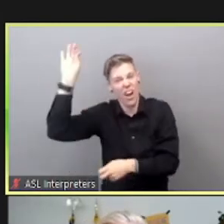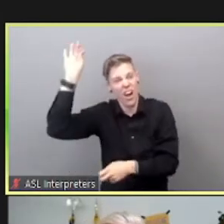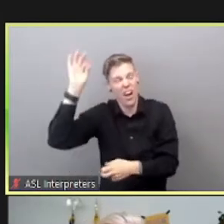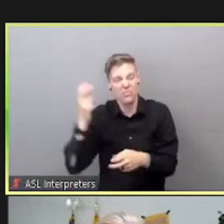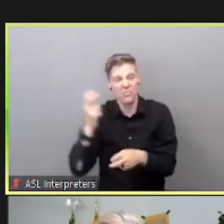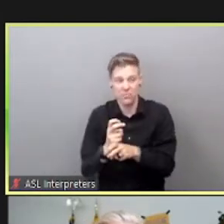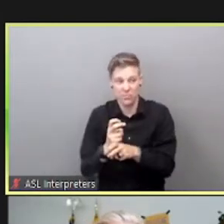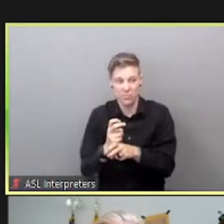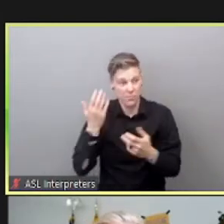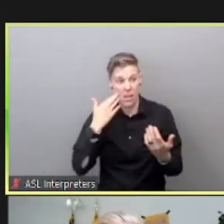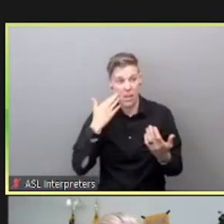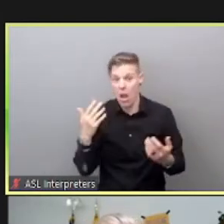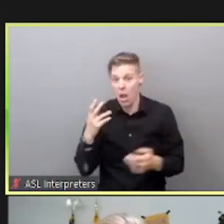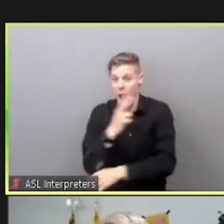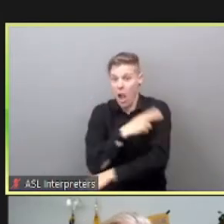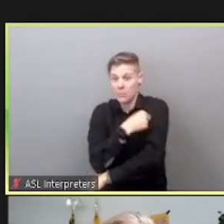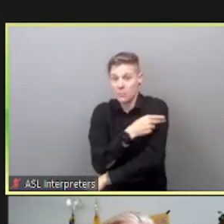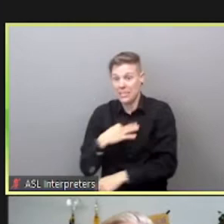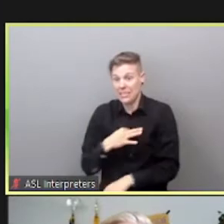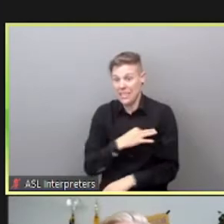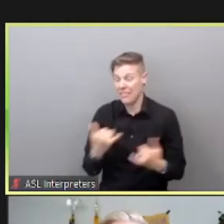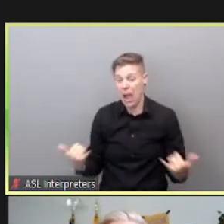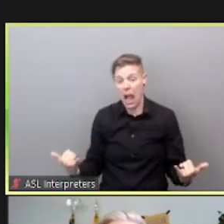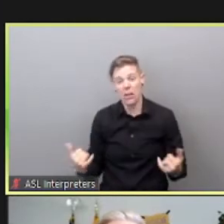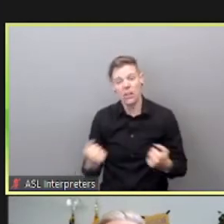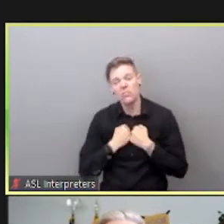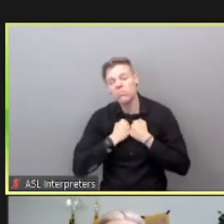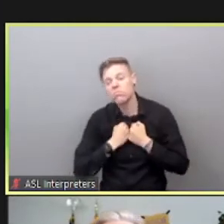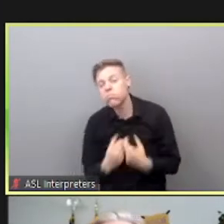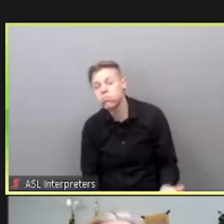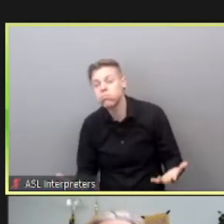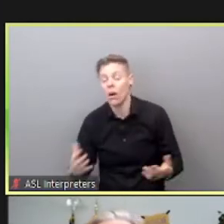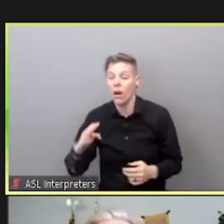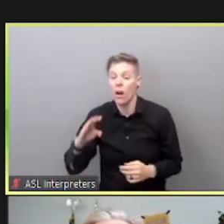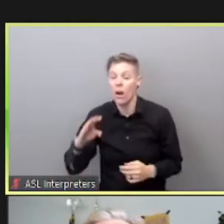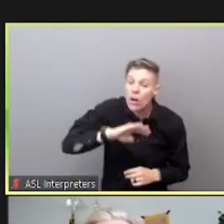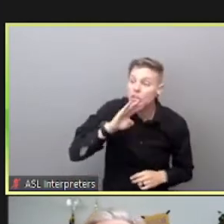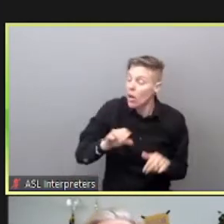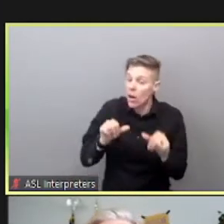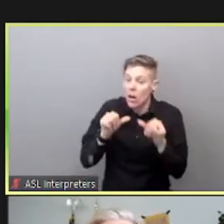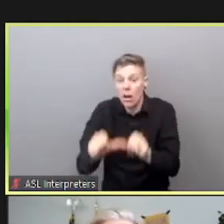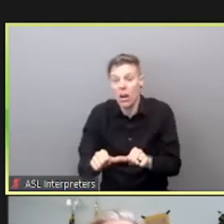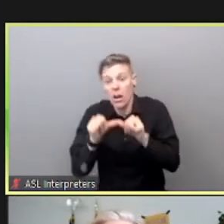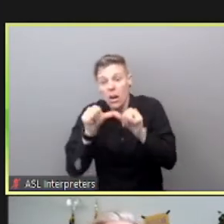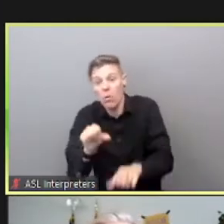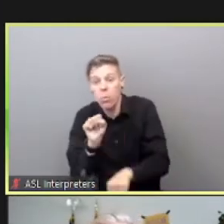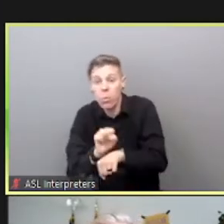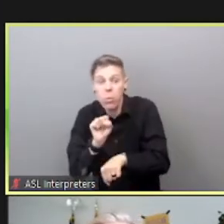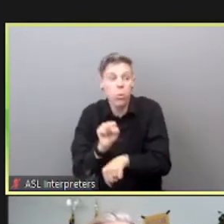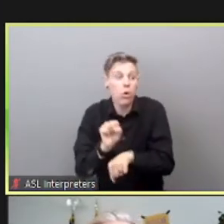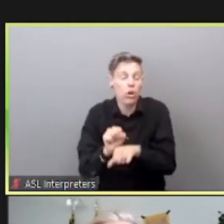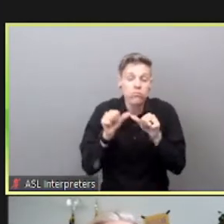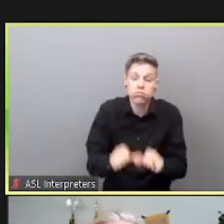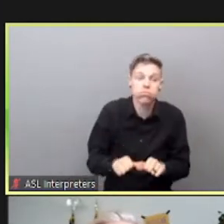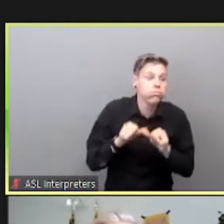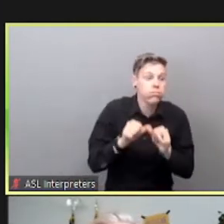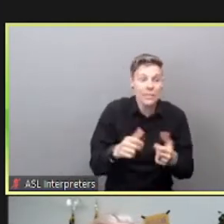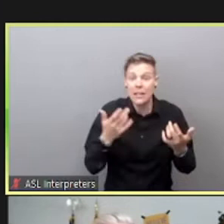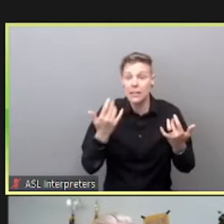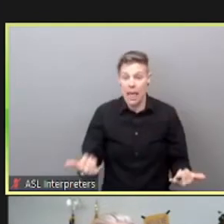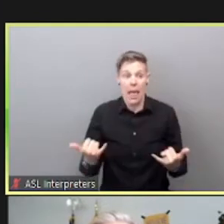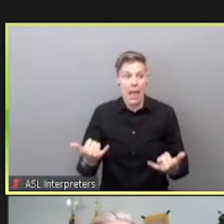exhausted, discouraged, and frustrated, frankly, that they are now managing a pandemic